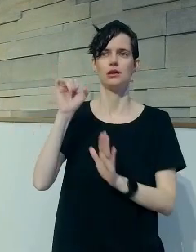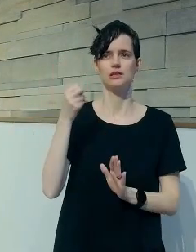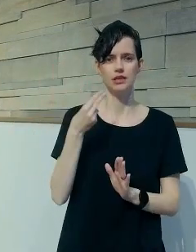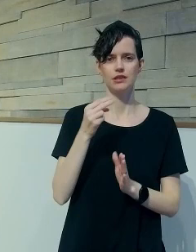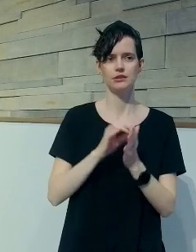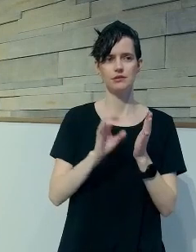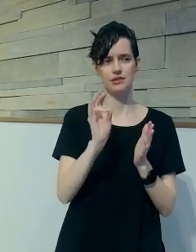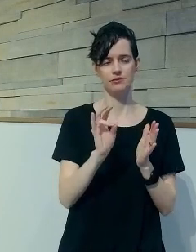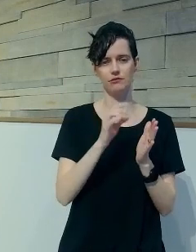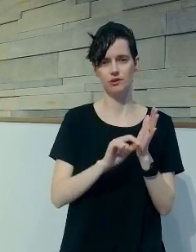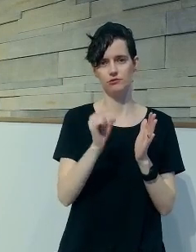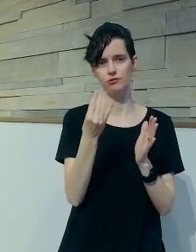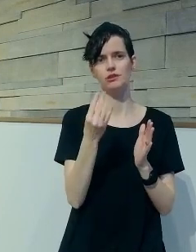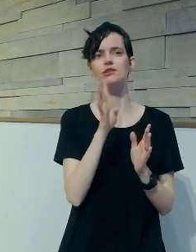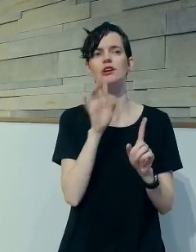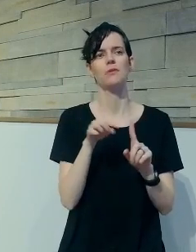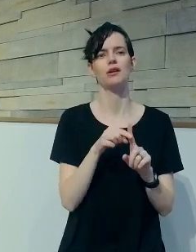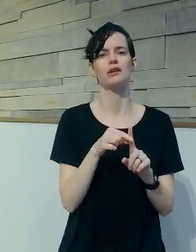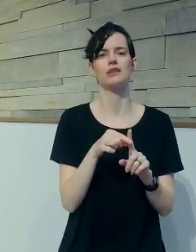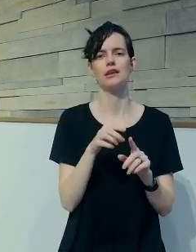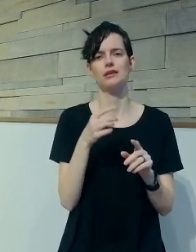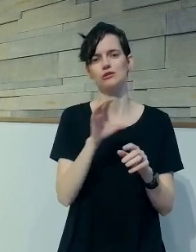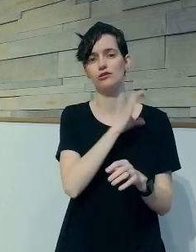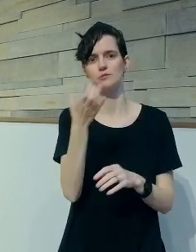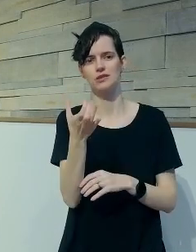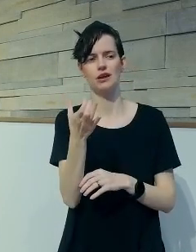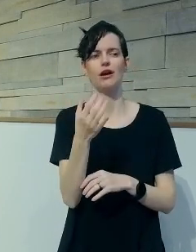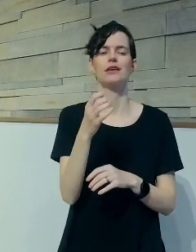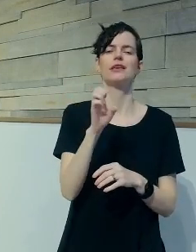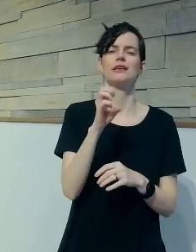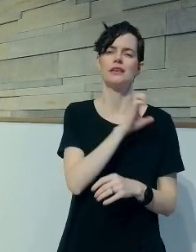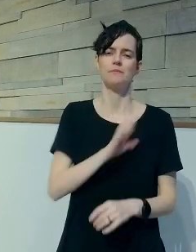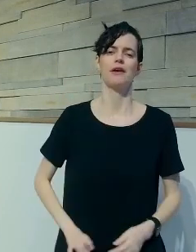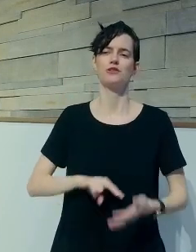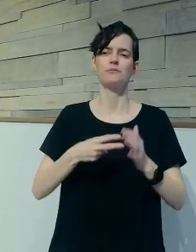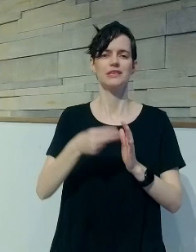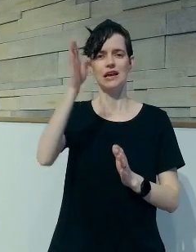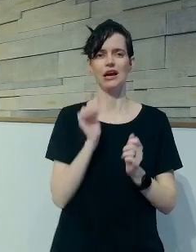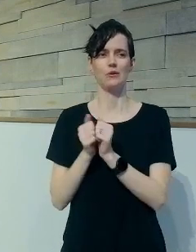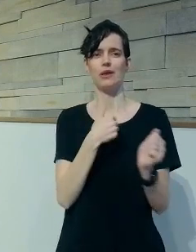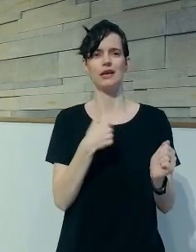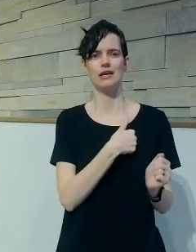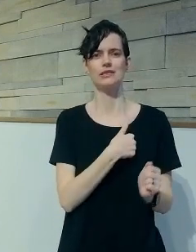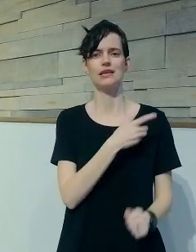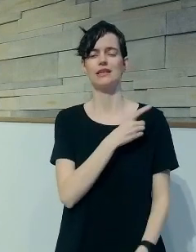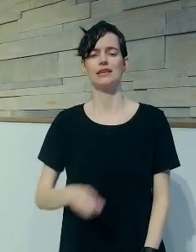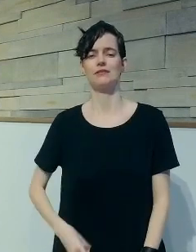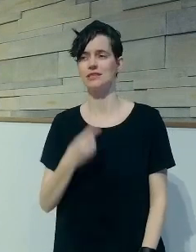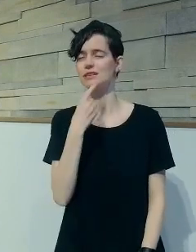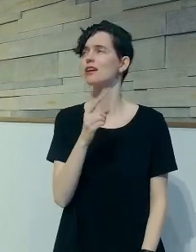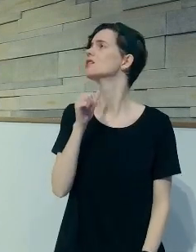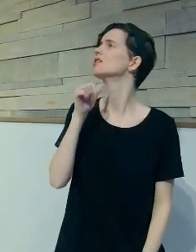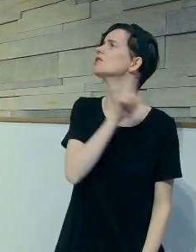Isaiah 7:14, we talk about it every Christmas, right? The Emmanuel passage. What does Emmanuel mean? It means God with us. What did David say? Psalm 51, please, Lord,